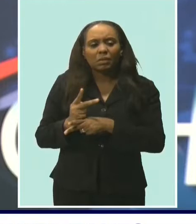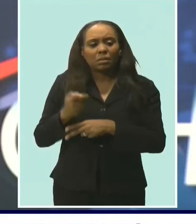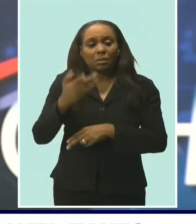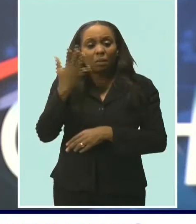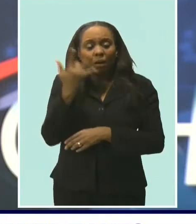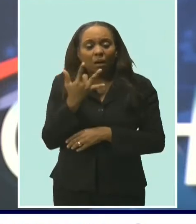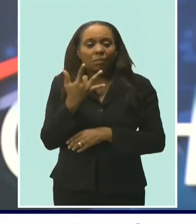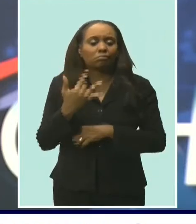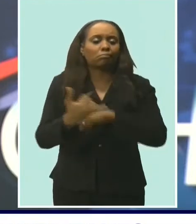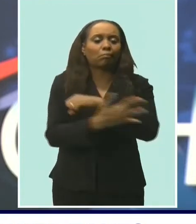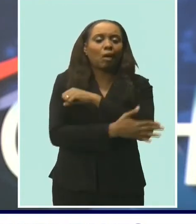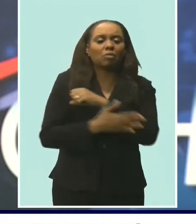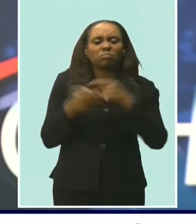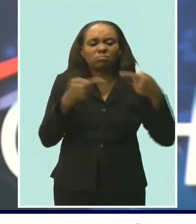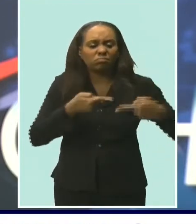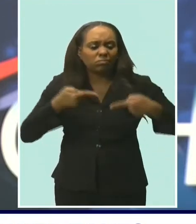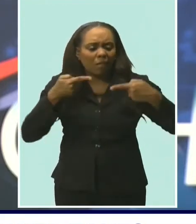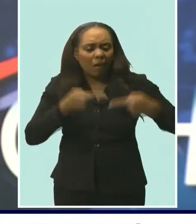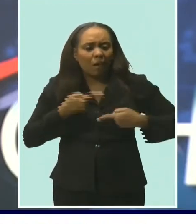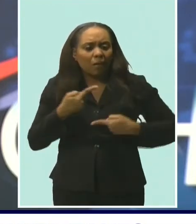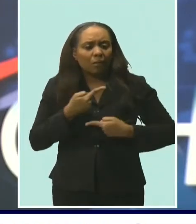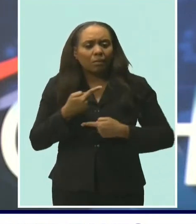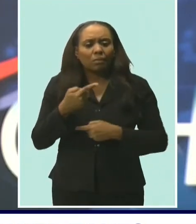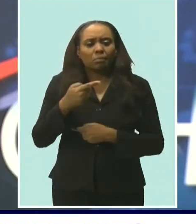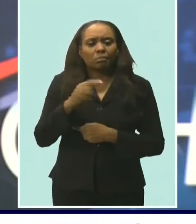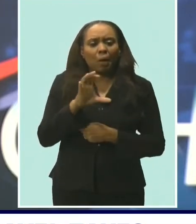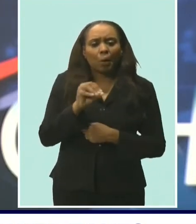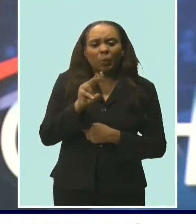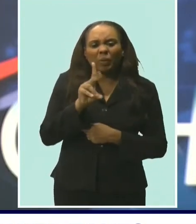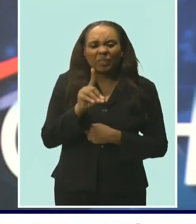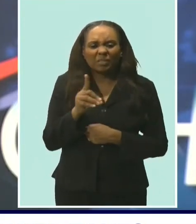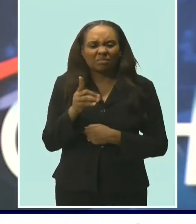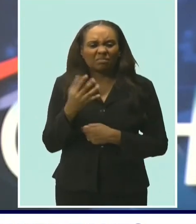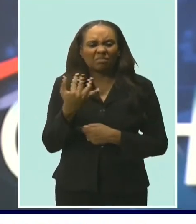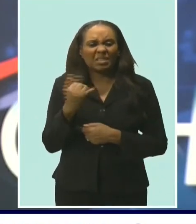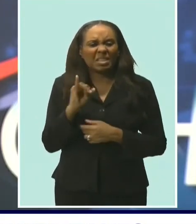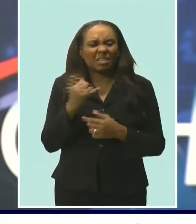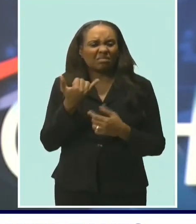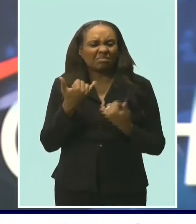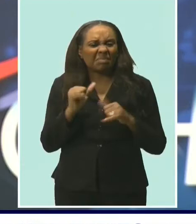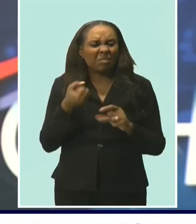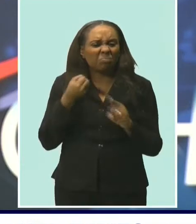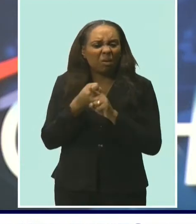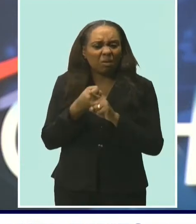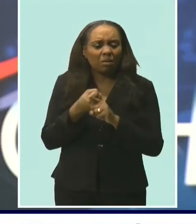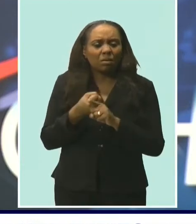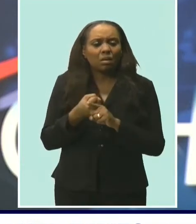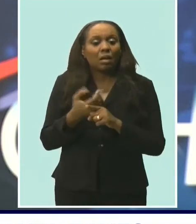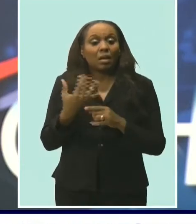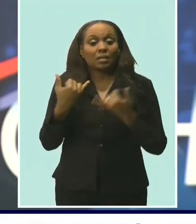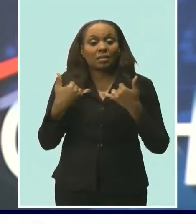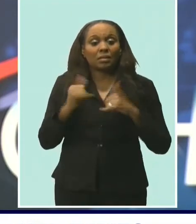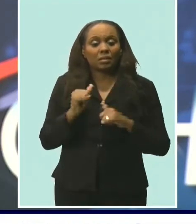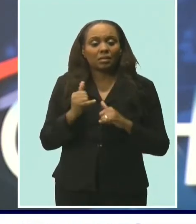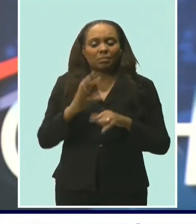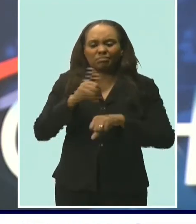from the COVID-19 pandemic. Ms. Motley says Barbados is also in the midst of preparing new protocols for the cruise